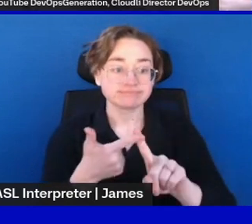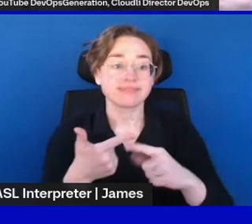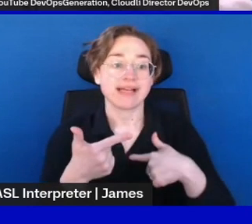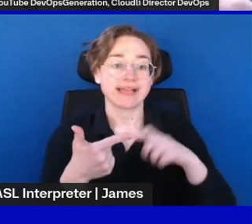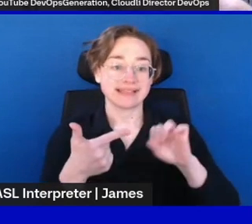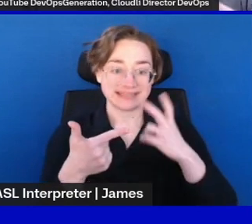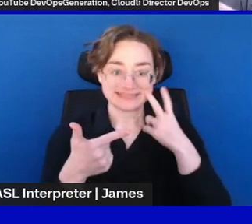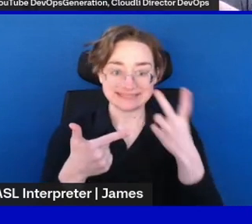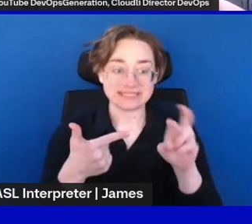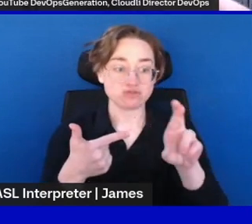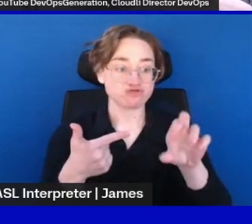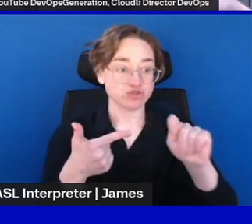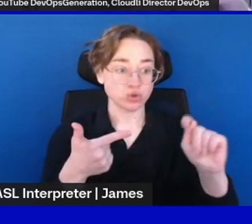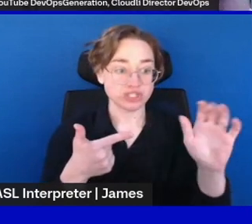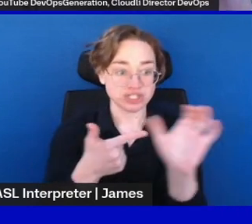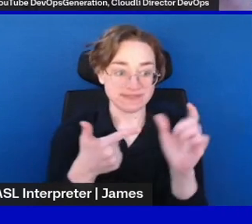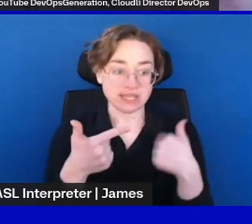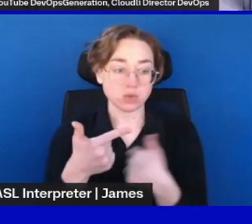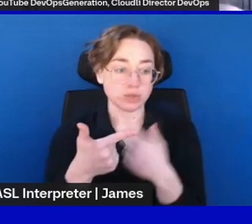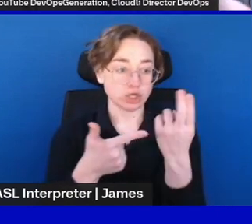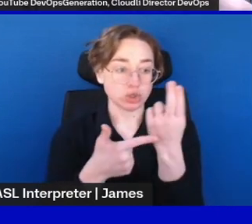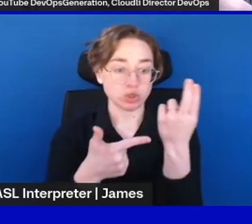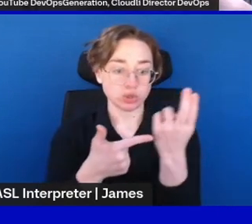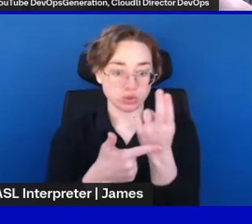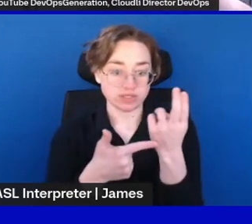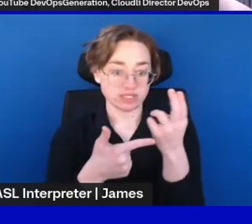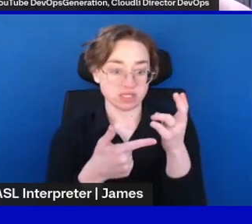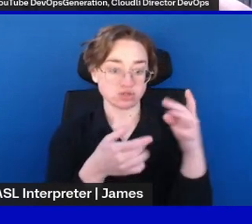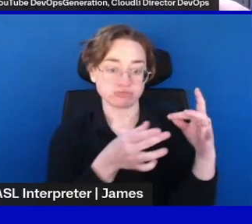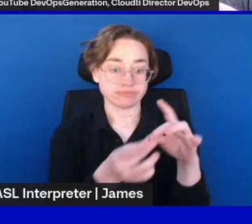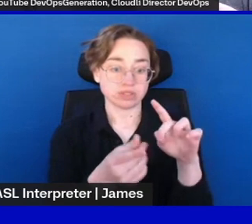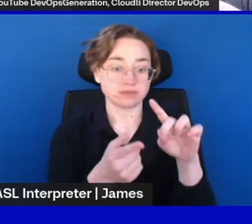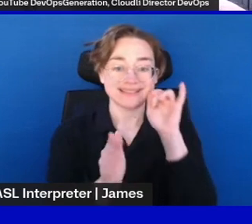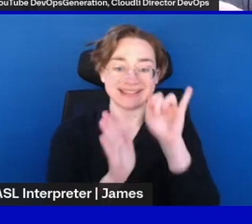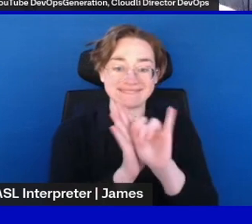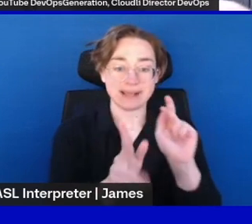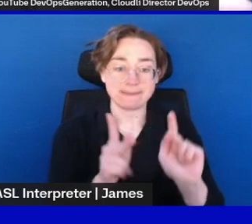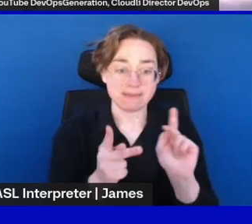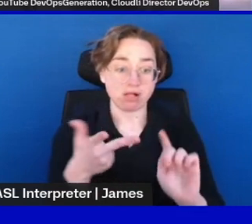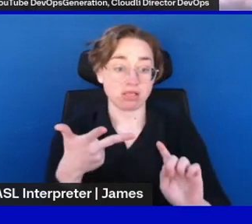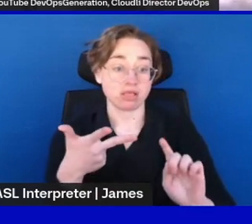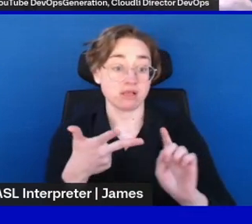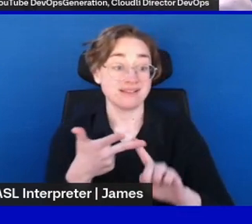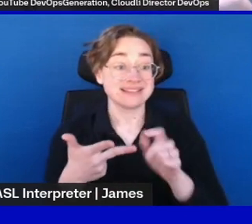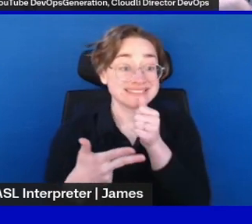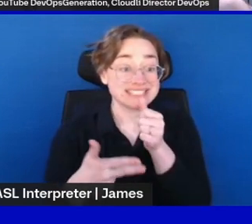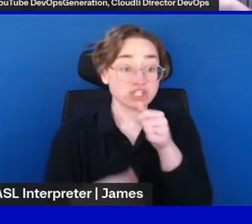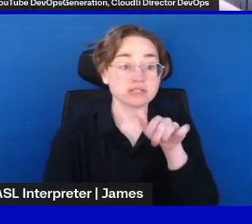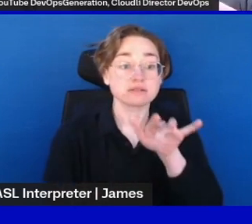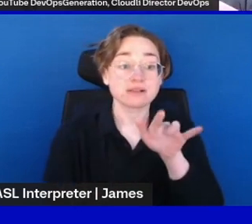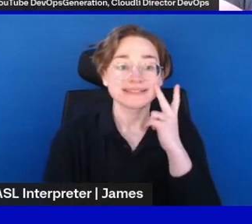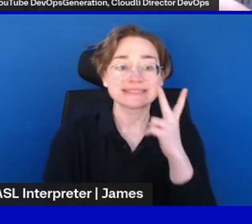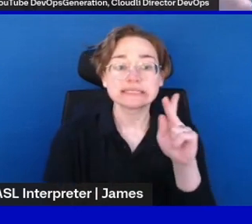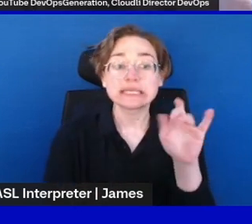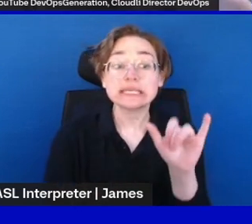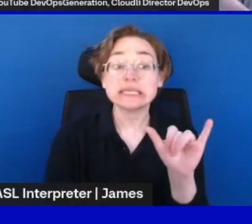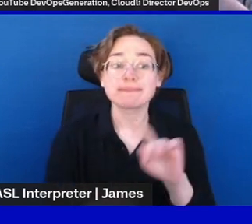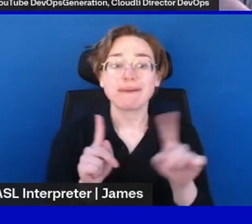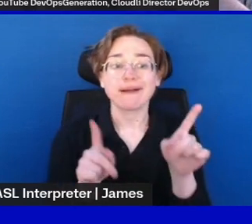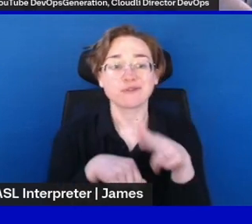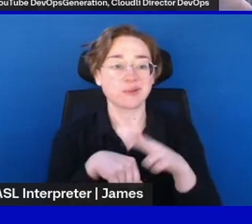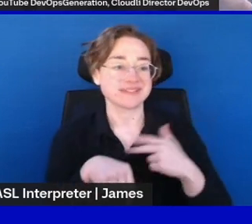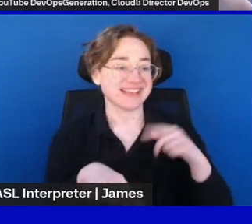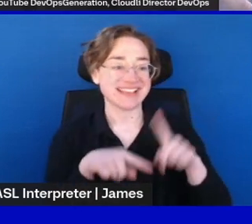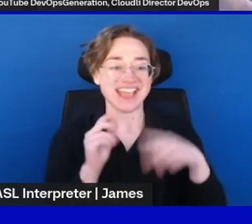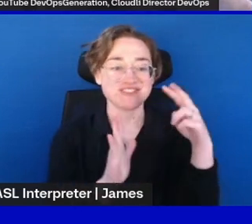have the root certificate we're using to identify people. And if I try and click on secrets, you can see the key is there, but of course it won't let me read it